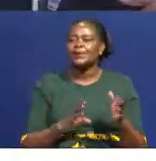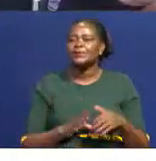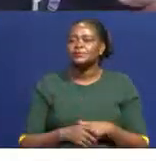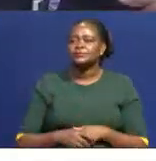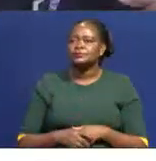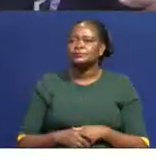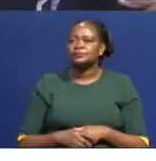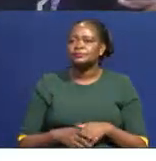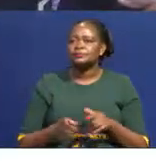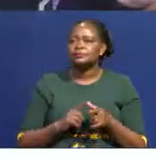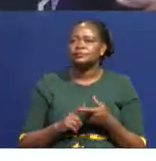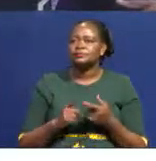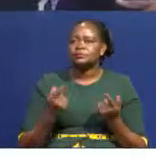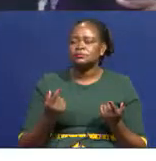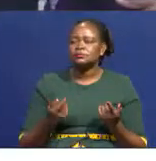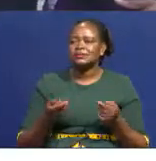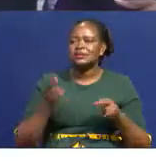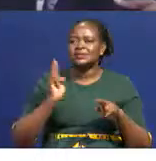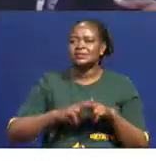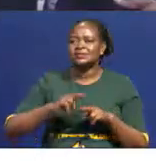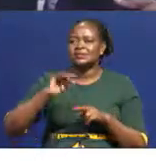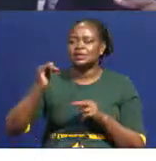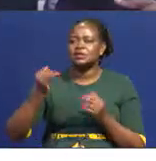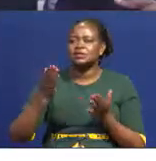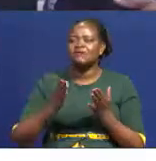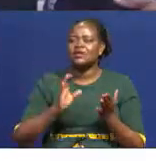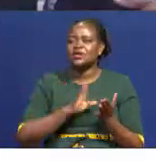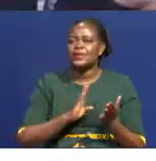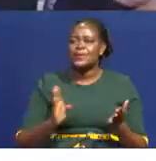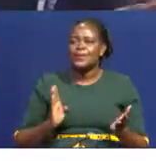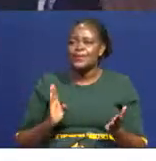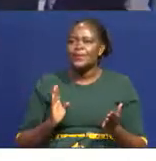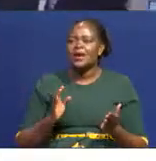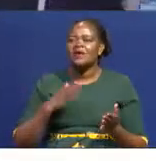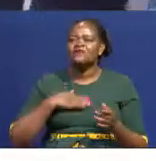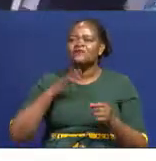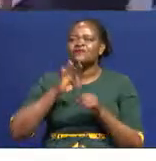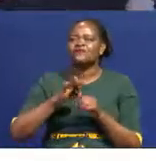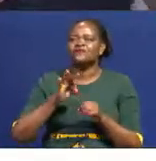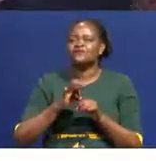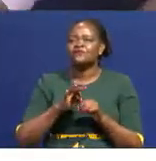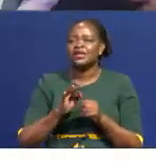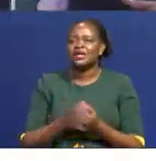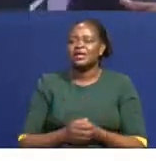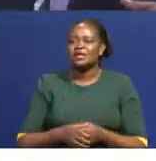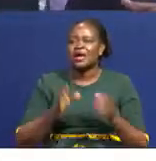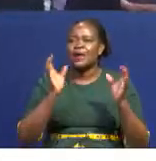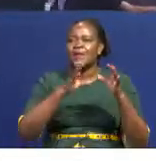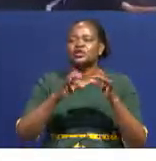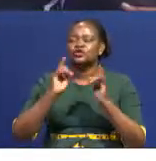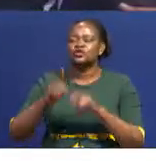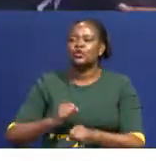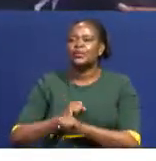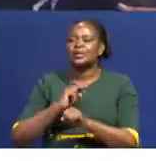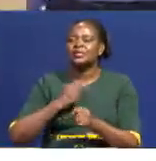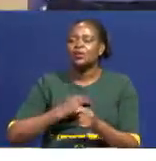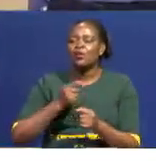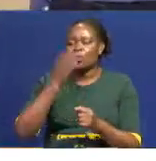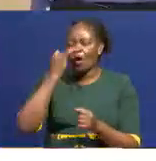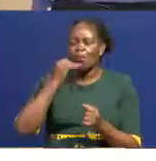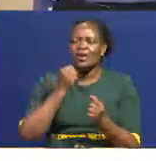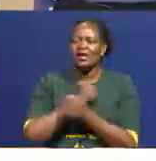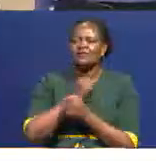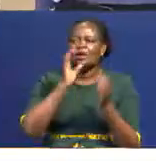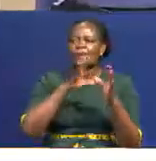Shanjiro, are the ones that are going to sit on the county service board. It is our vote. There is nowhere the party should protect us because we love the party.